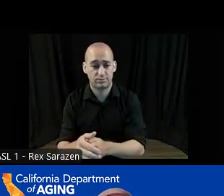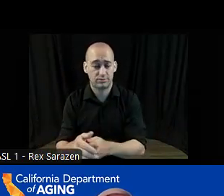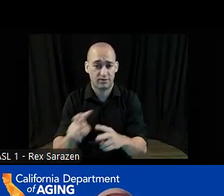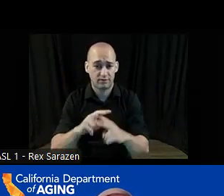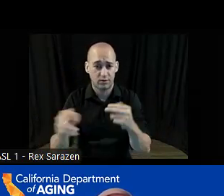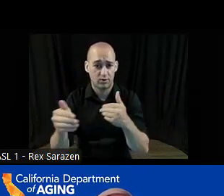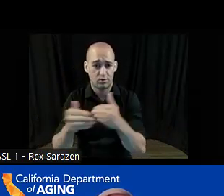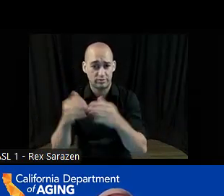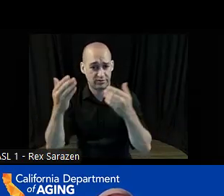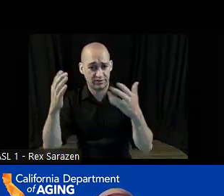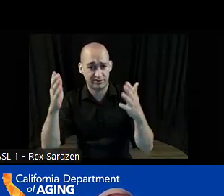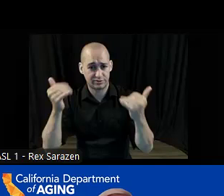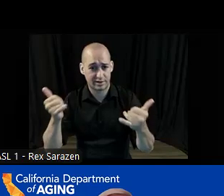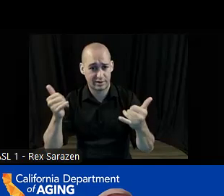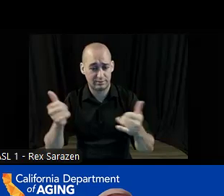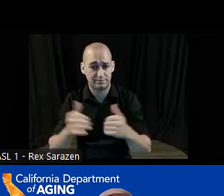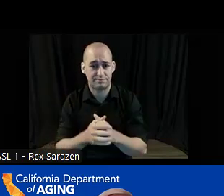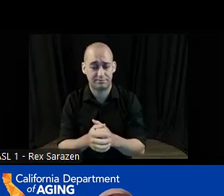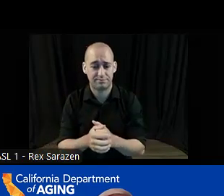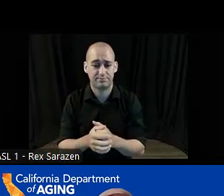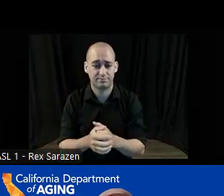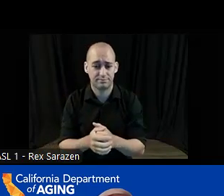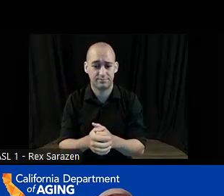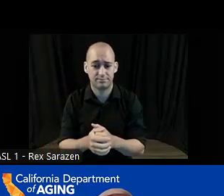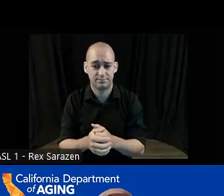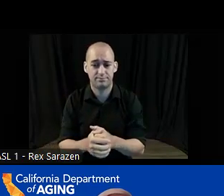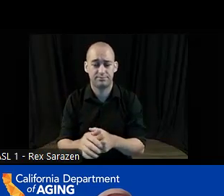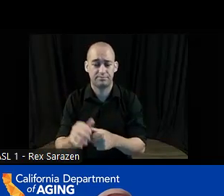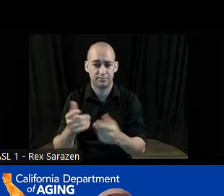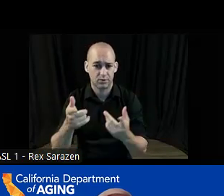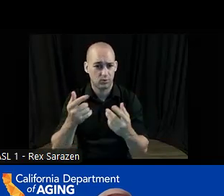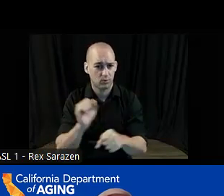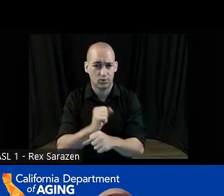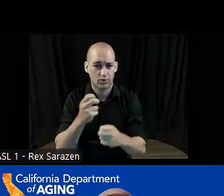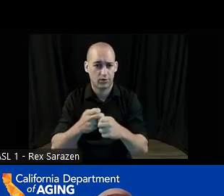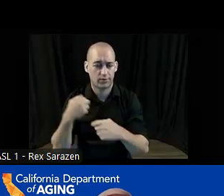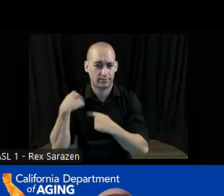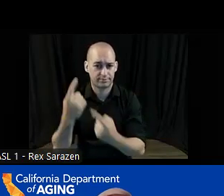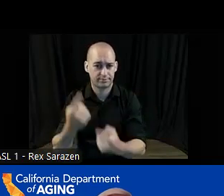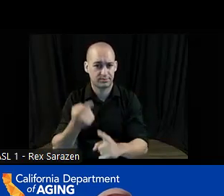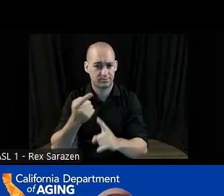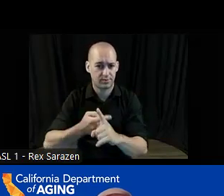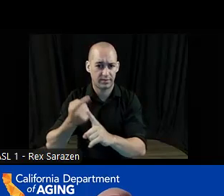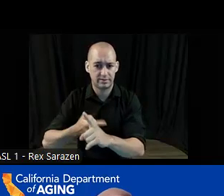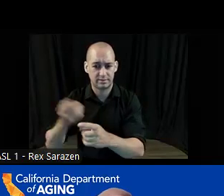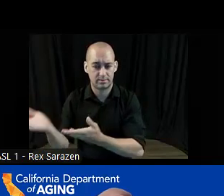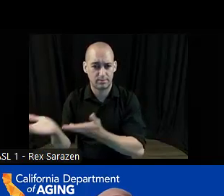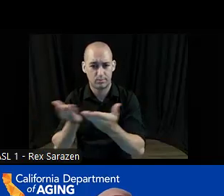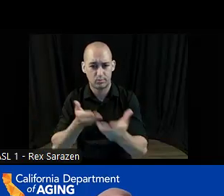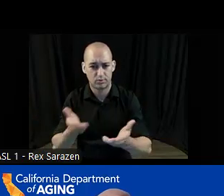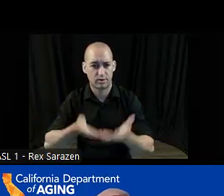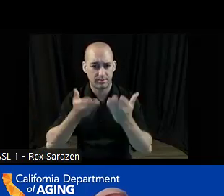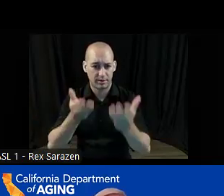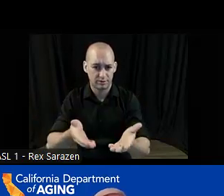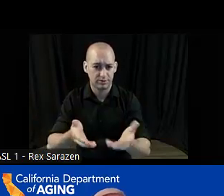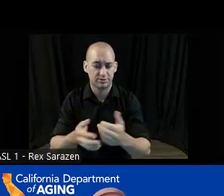to all of you and your diligent work over the last several months, bringing these recommendations forward to the group. So I will stop